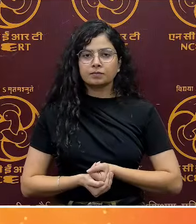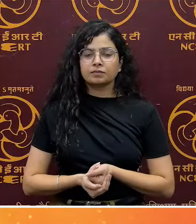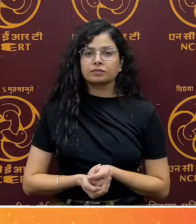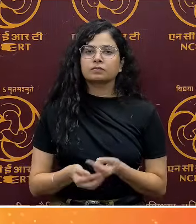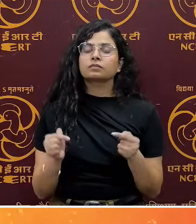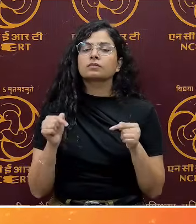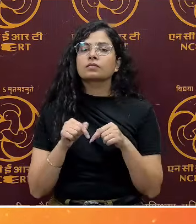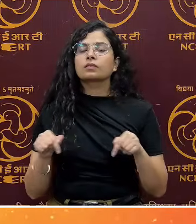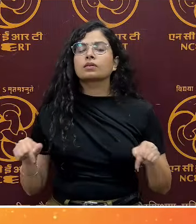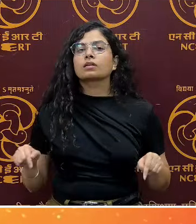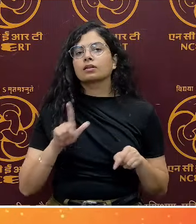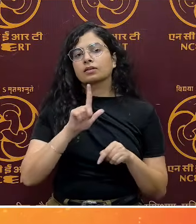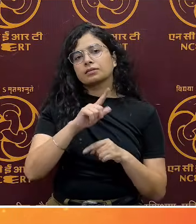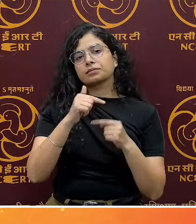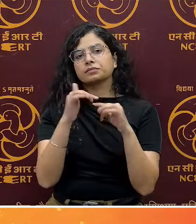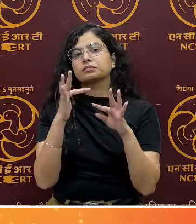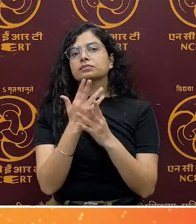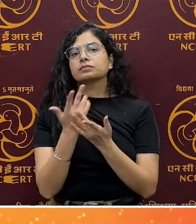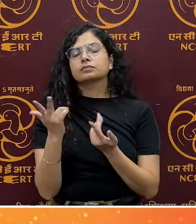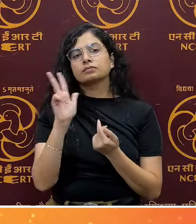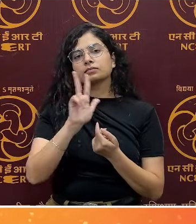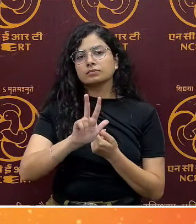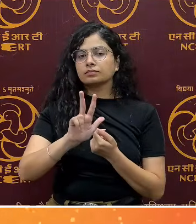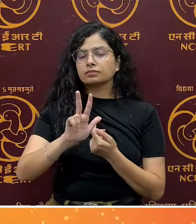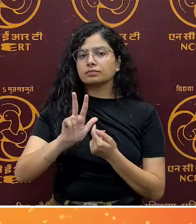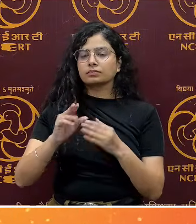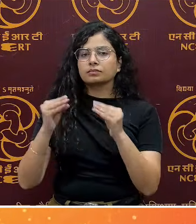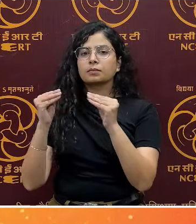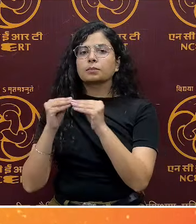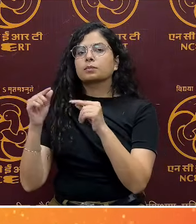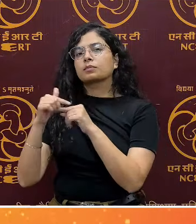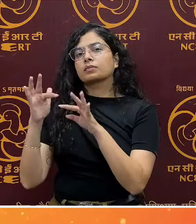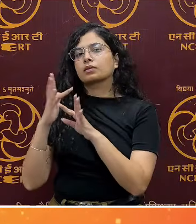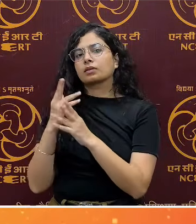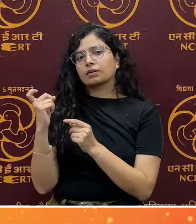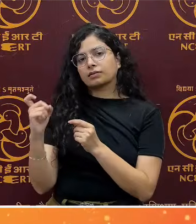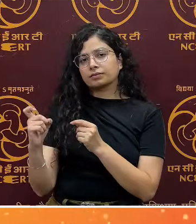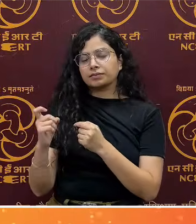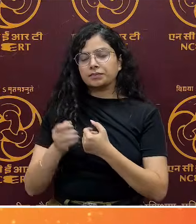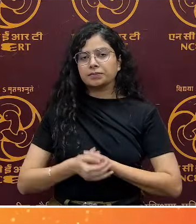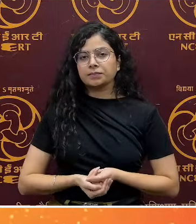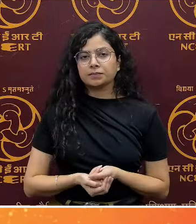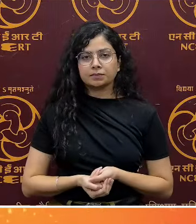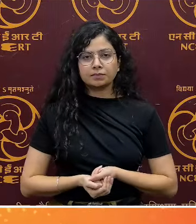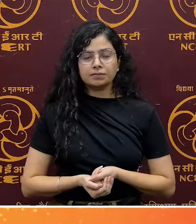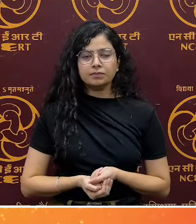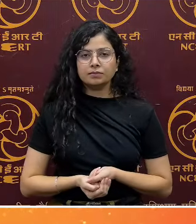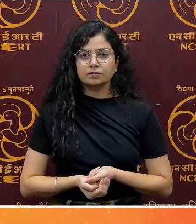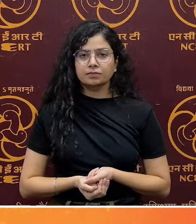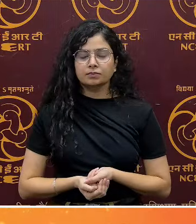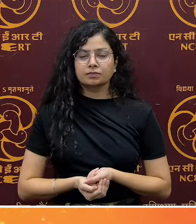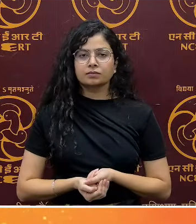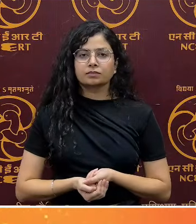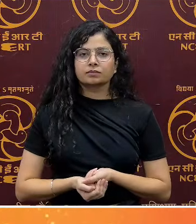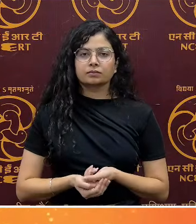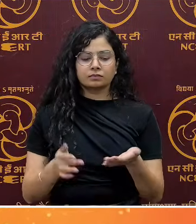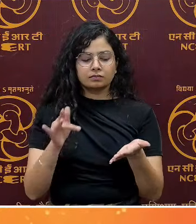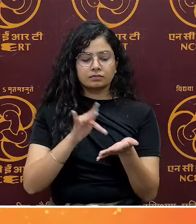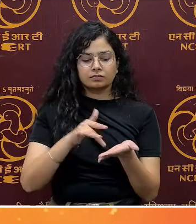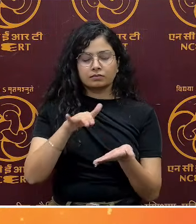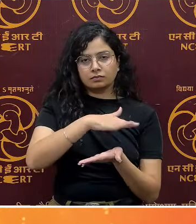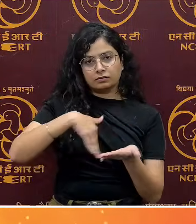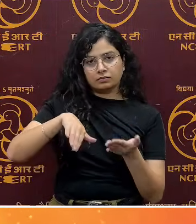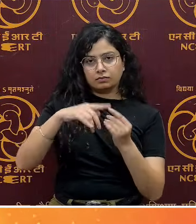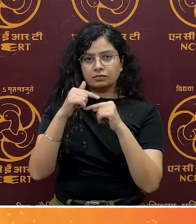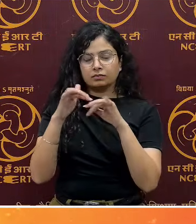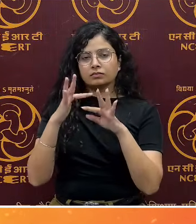Here what is the length? Length is 8 and breadth is 7. And what will be the area?